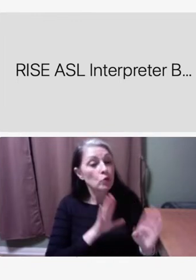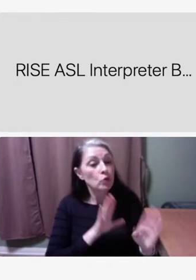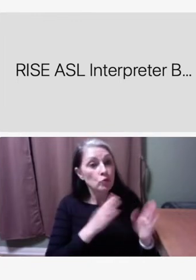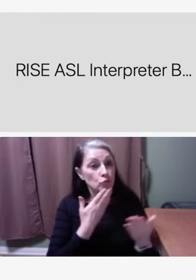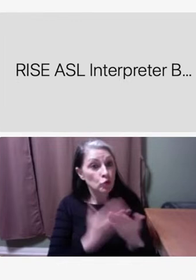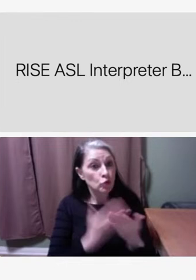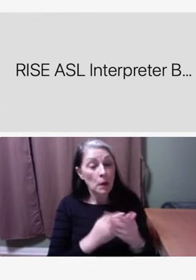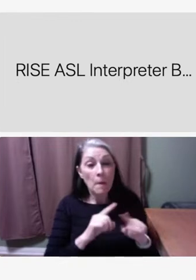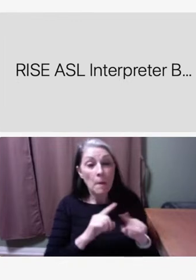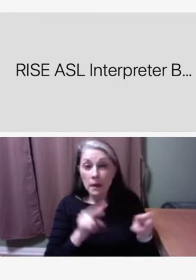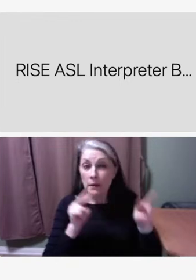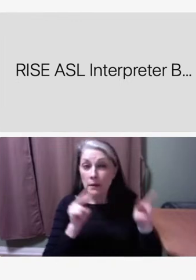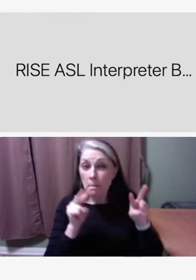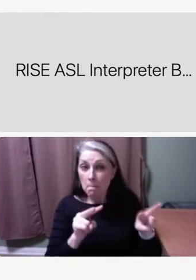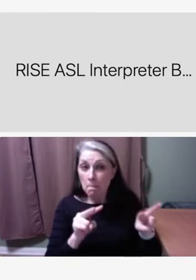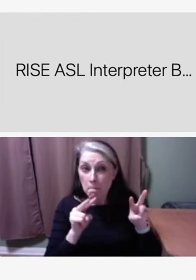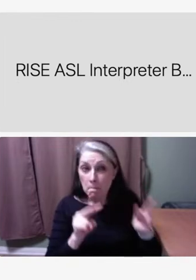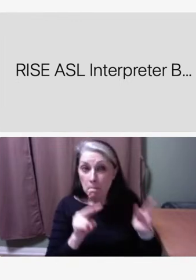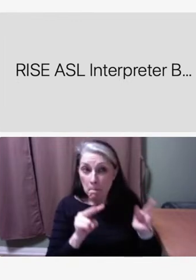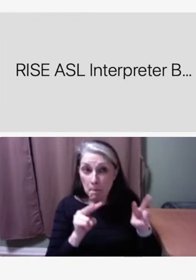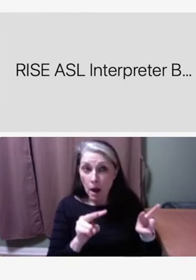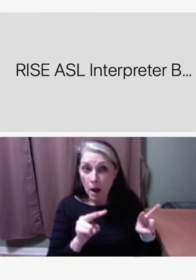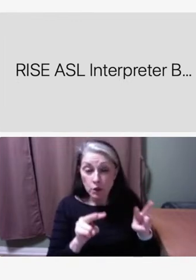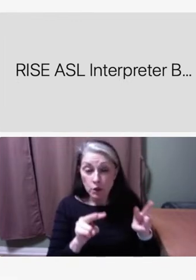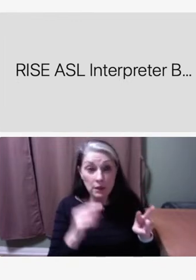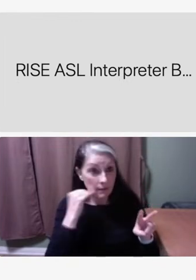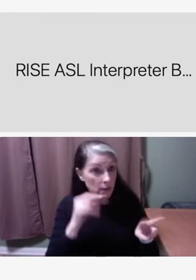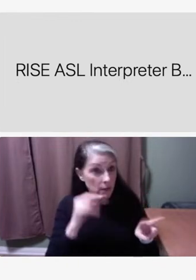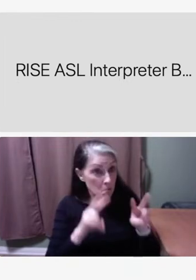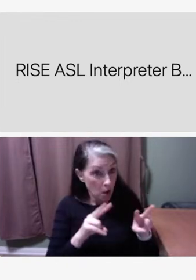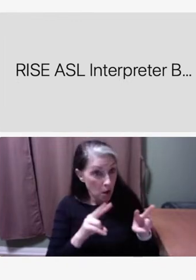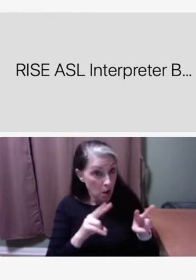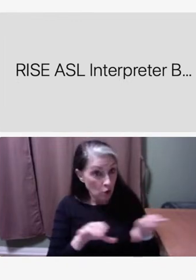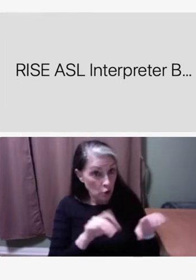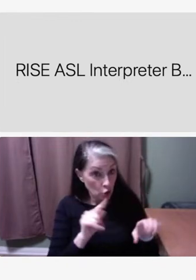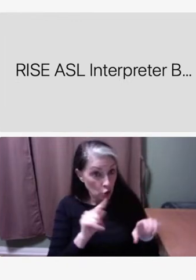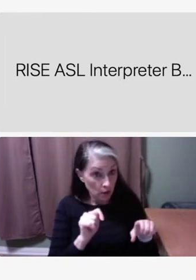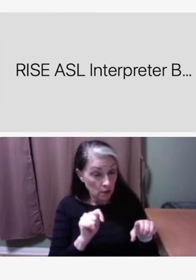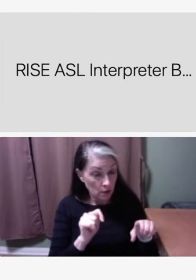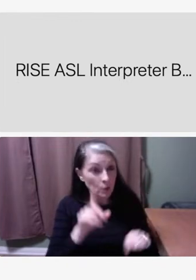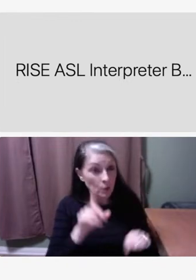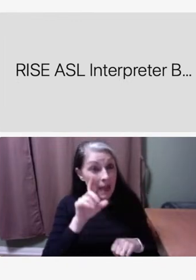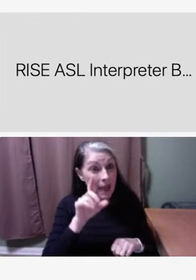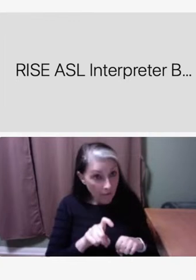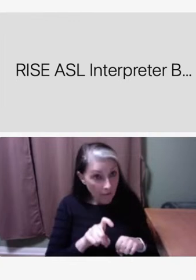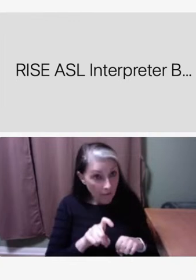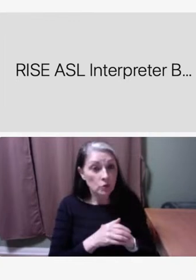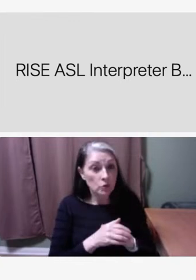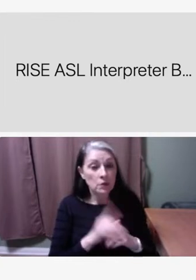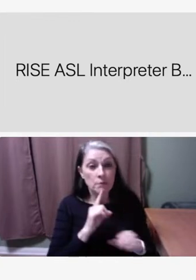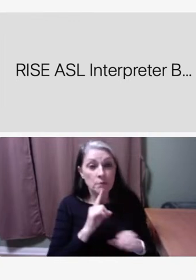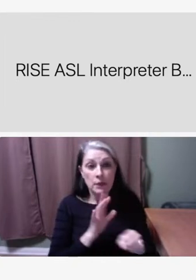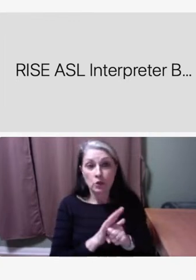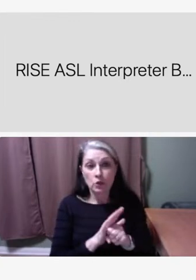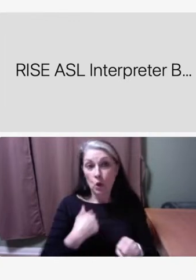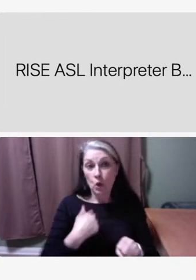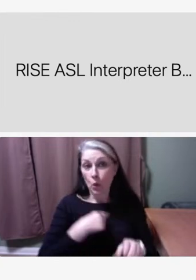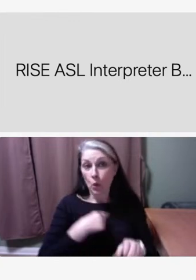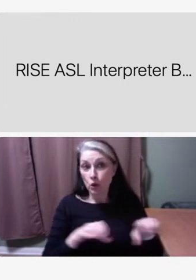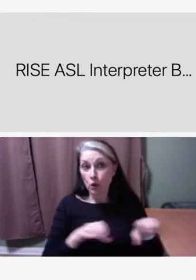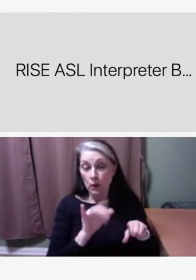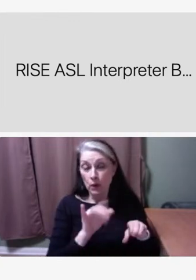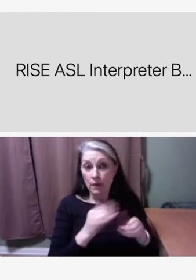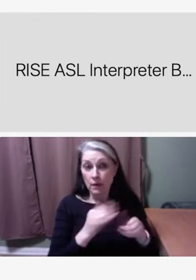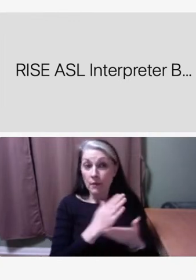what gets monitored gets done. And so we have to ensure that we're doing that part. And that's the part that we need to work